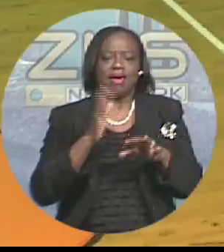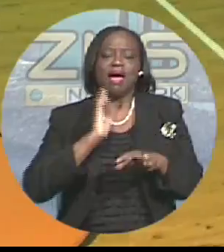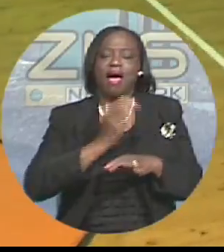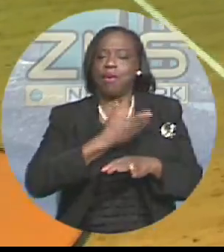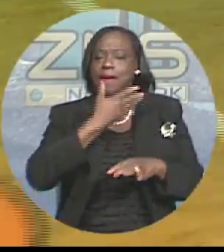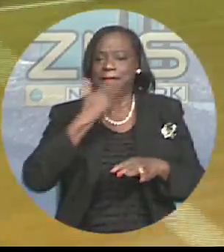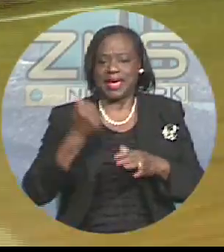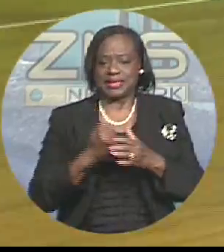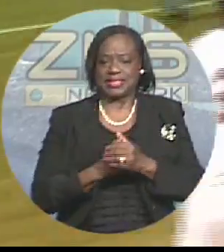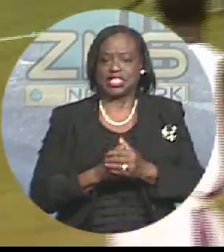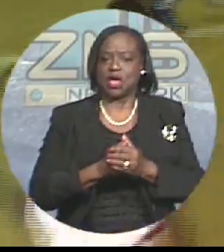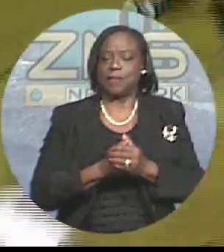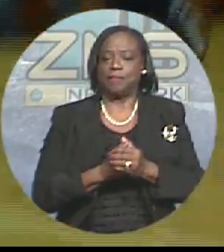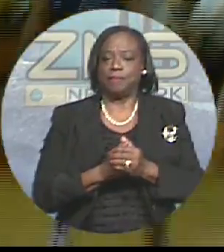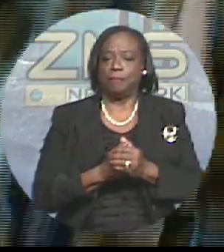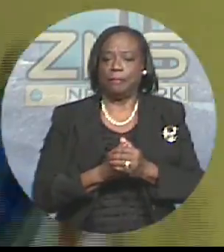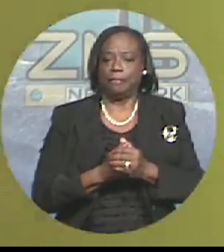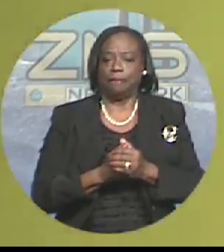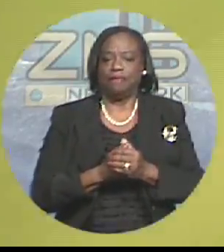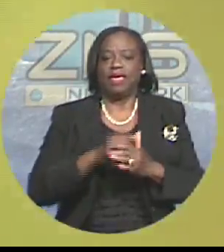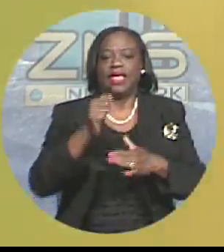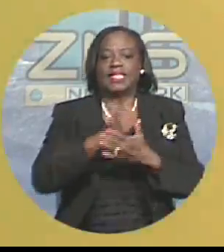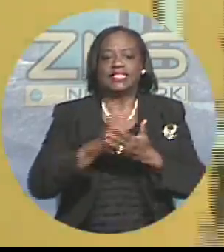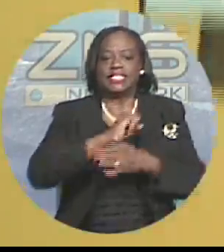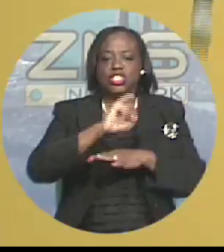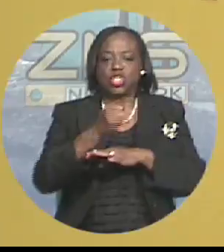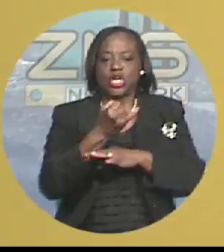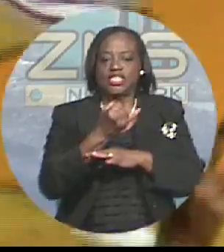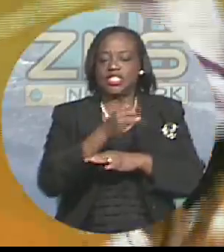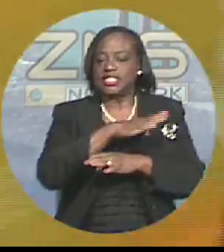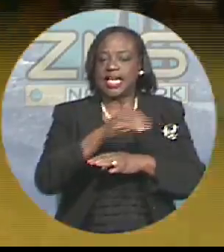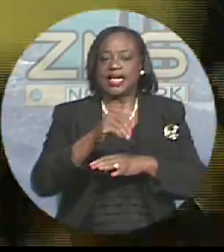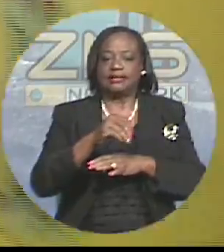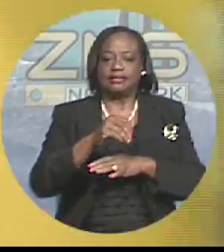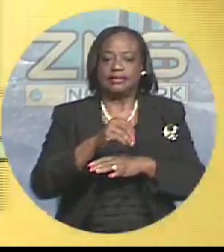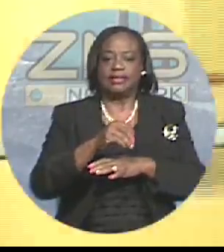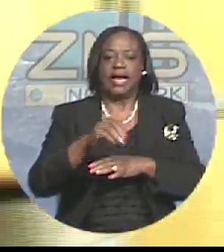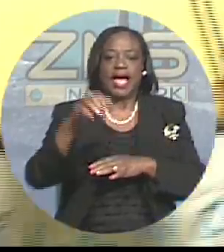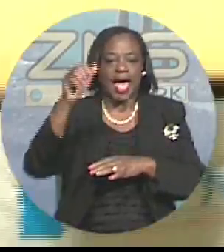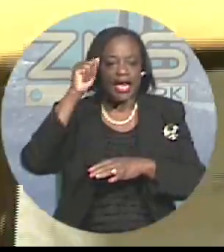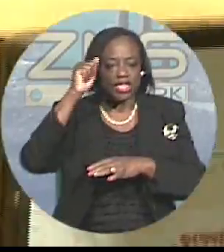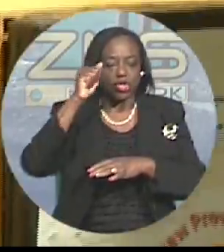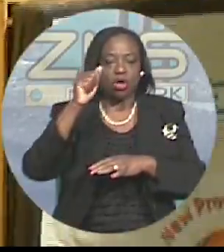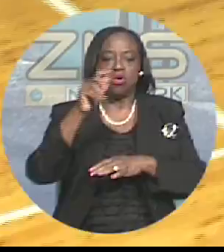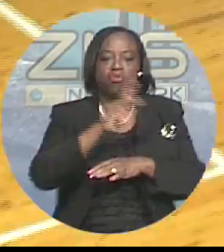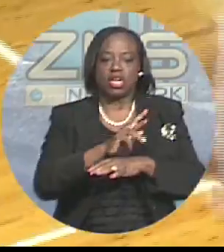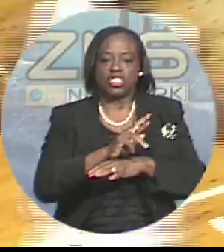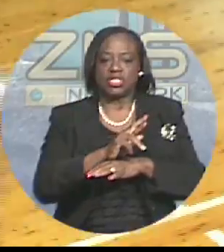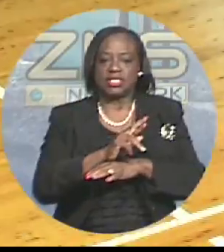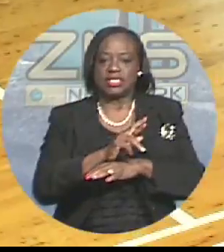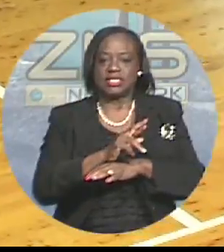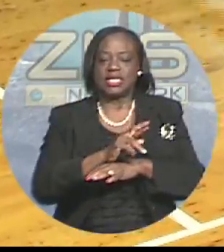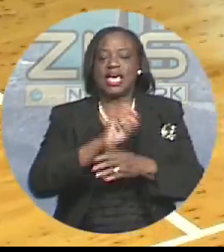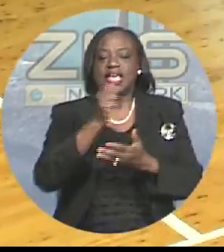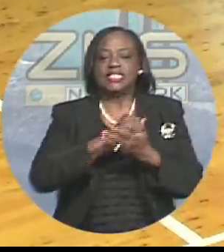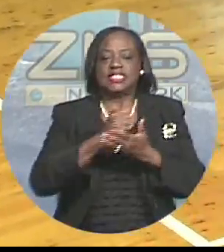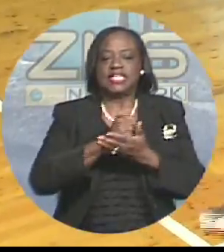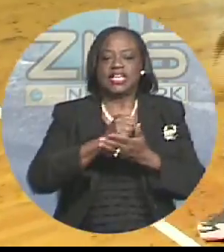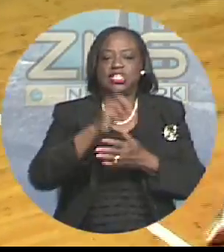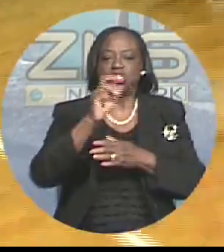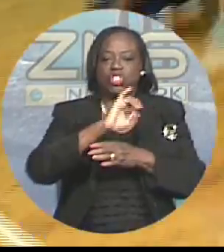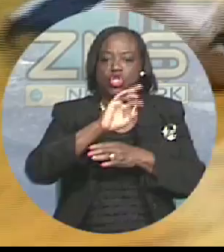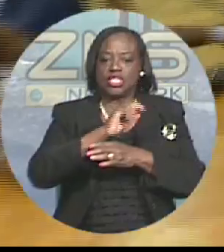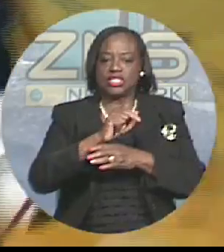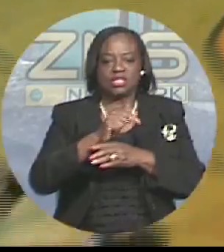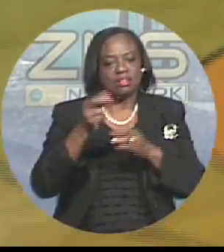game. A good ball game between the St. George's Jaguars and the government school champs, the Anatole Rogers Timberwolves. St. George's comes up just